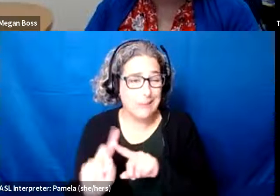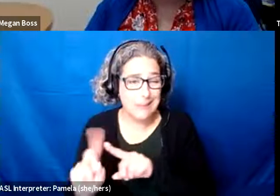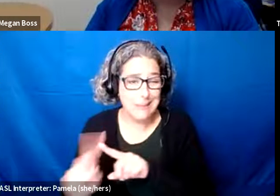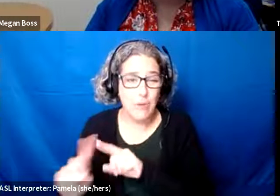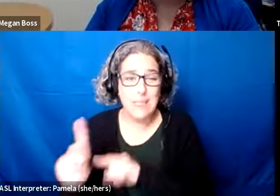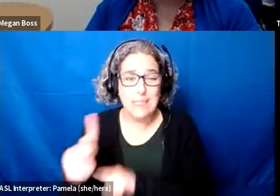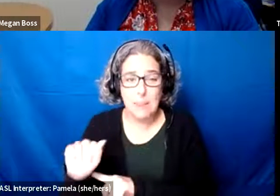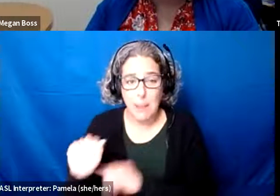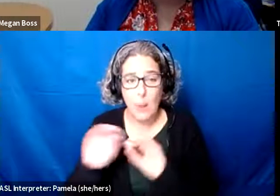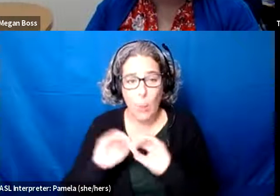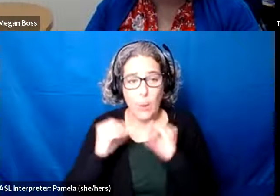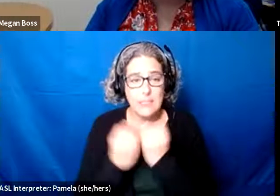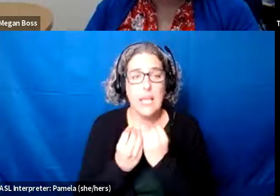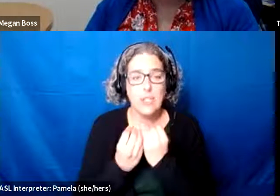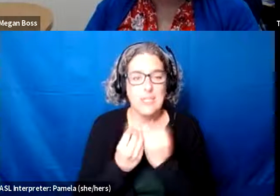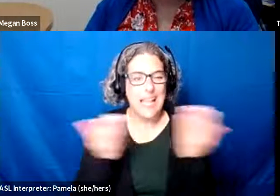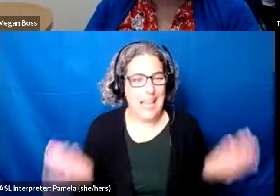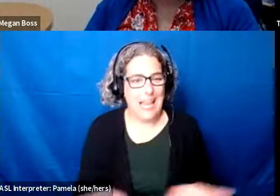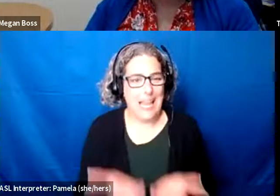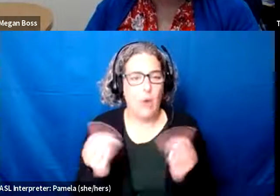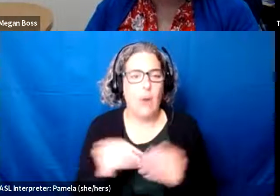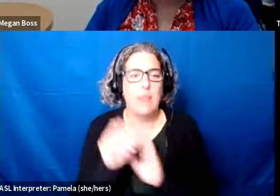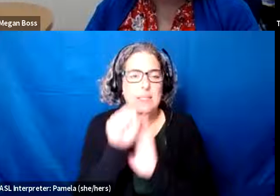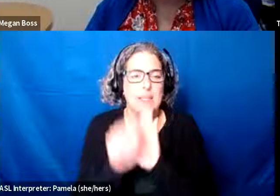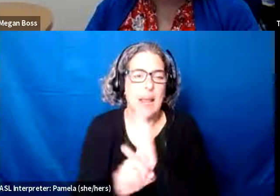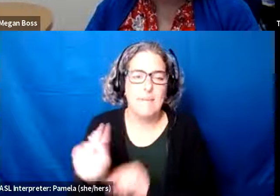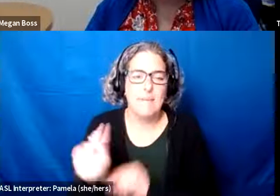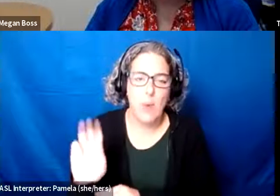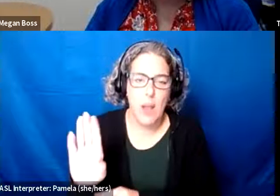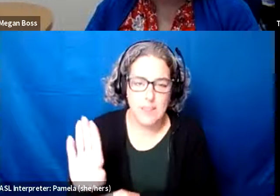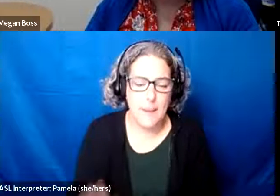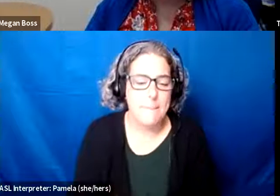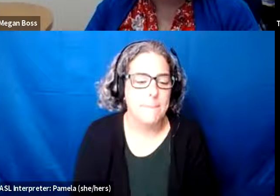organizations here in Nebraska.